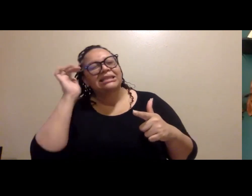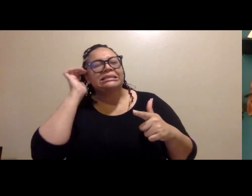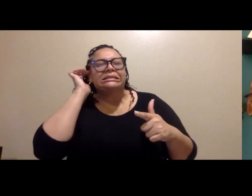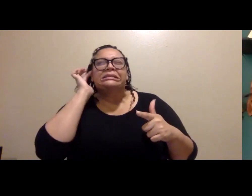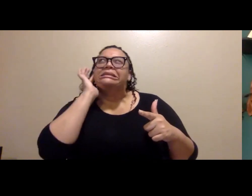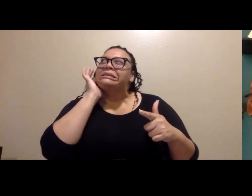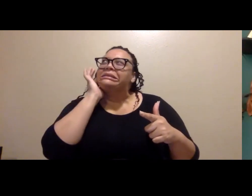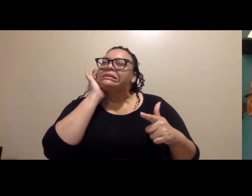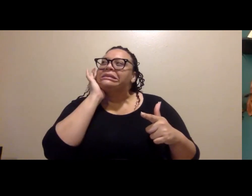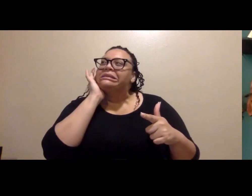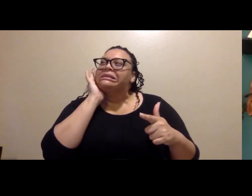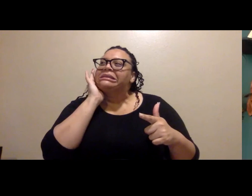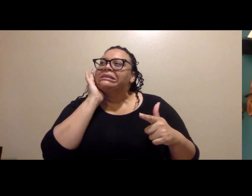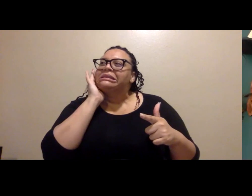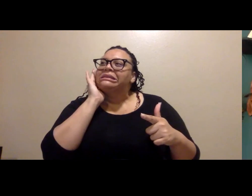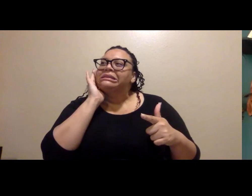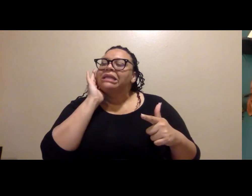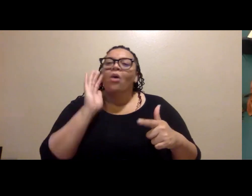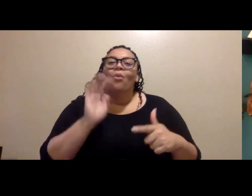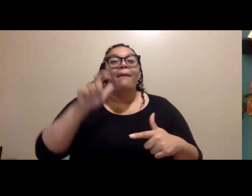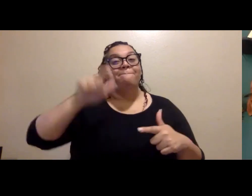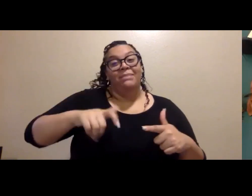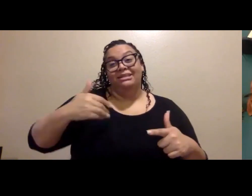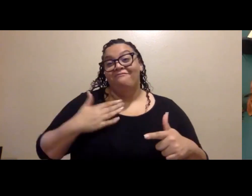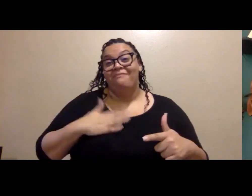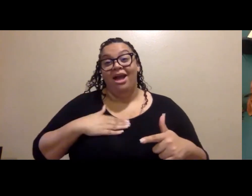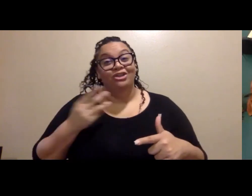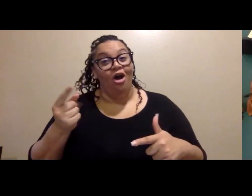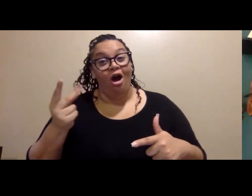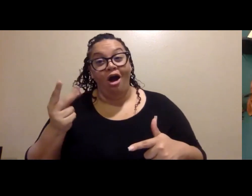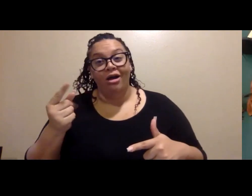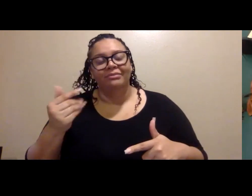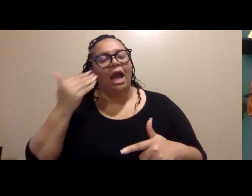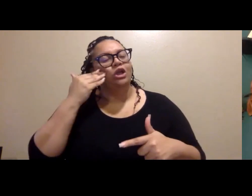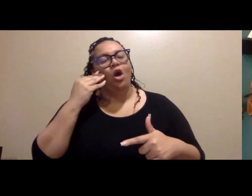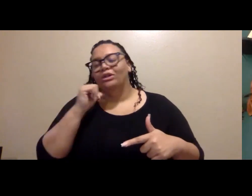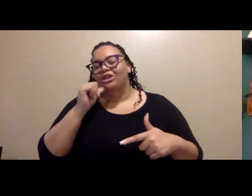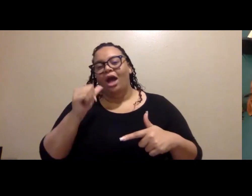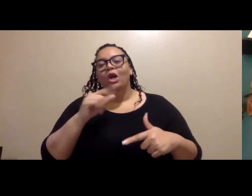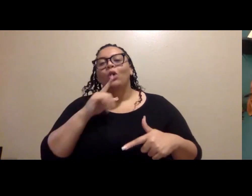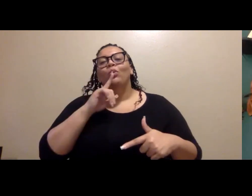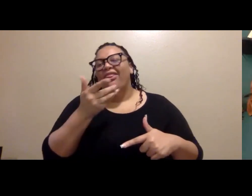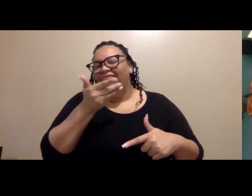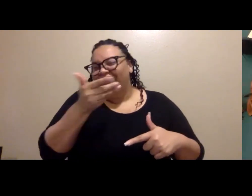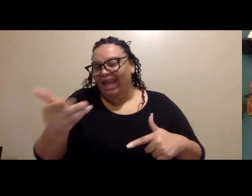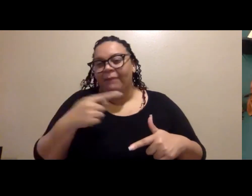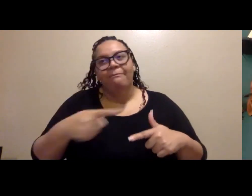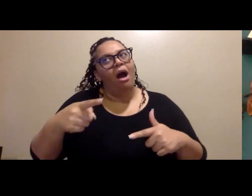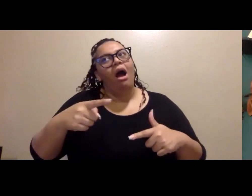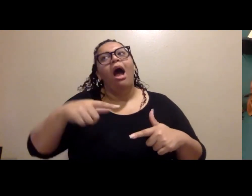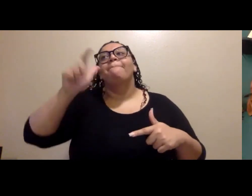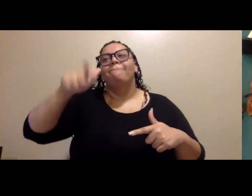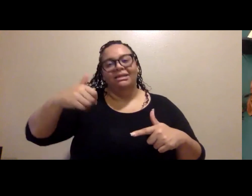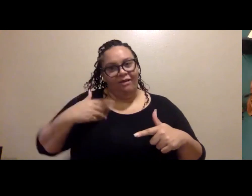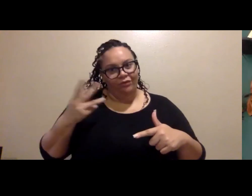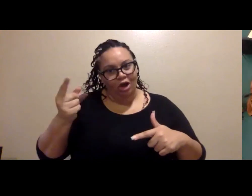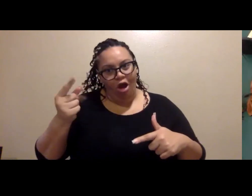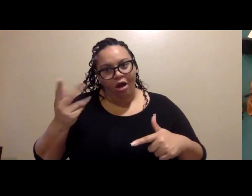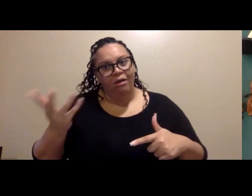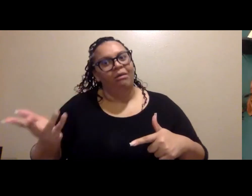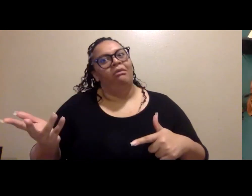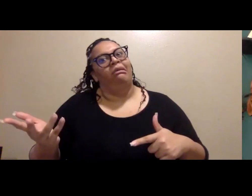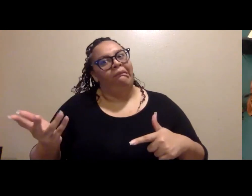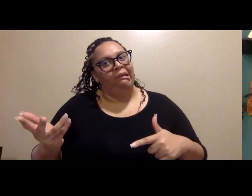have to have my dog with me. I know that's not a thing, but I have to have my dog with me. I love being on your backpack.